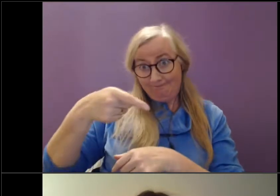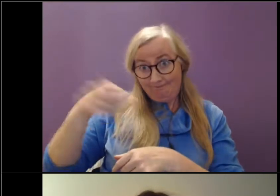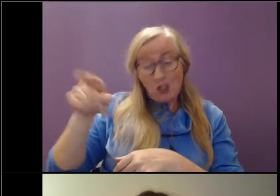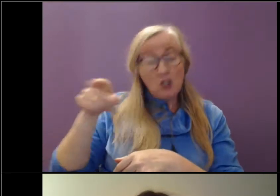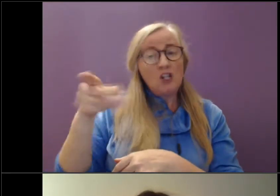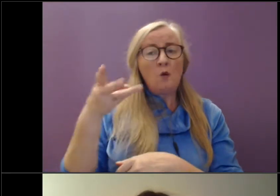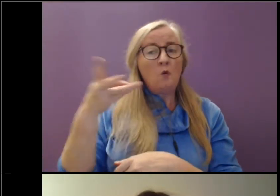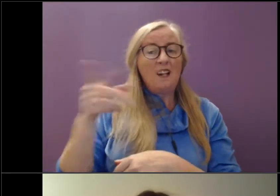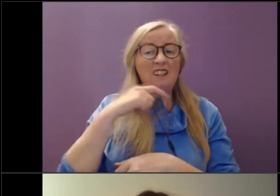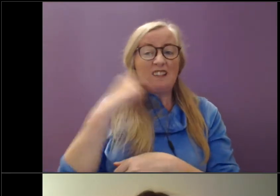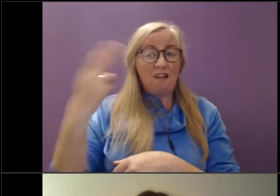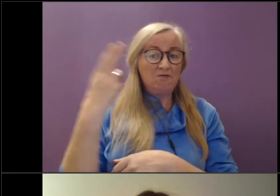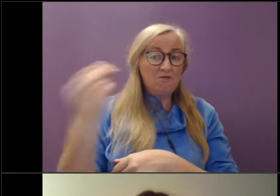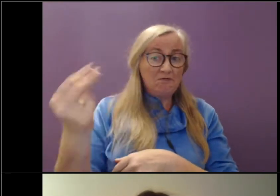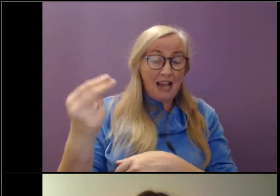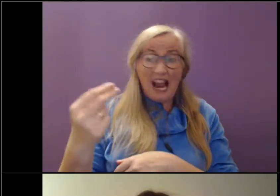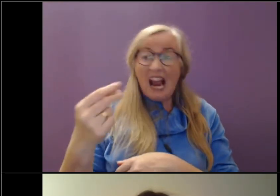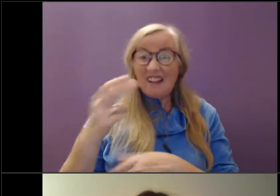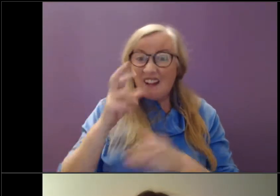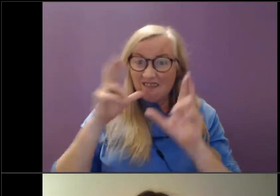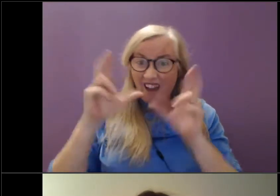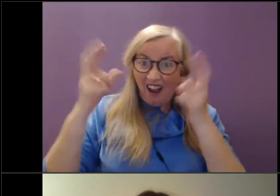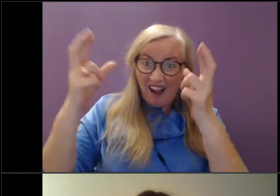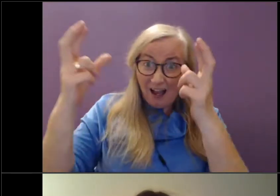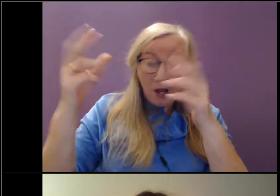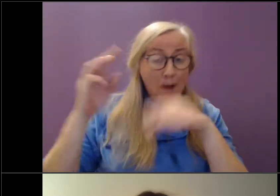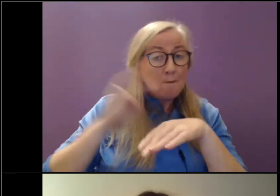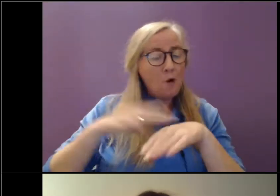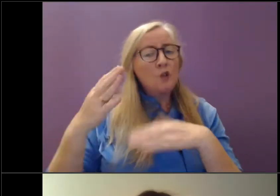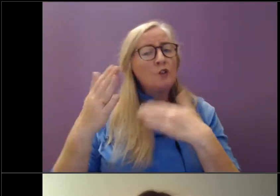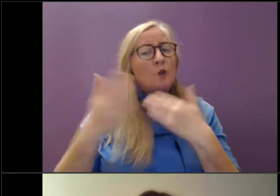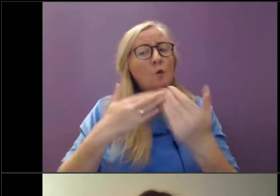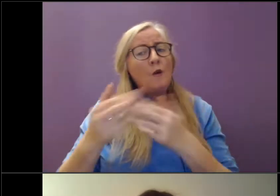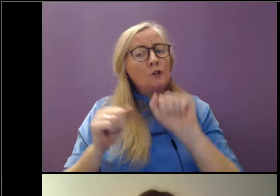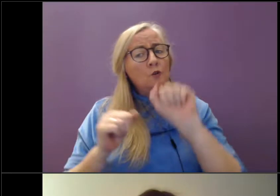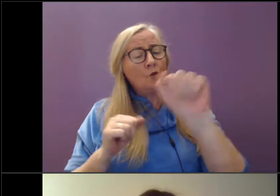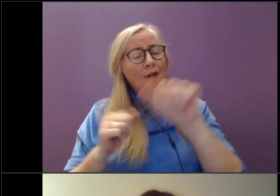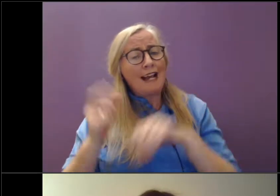she just shouts even more. What would you advise?